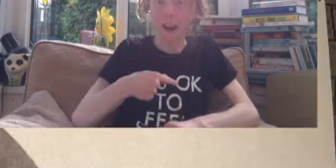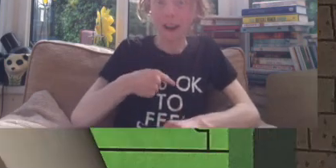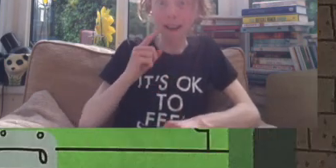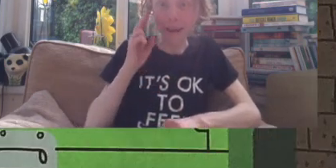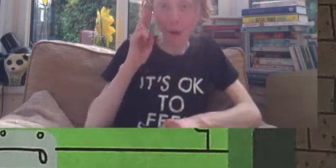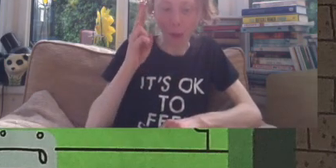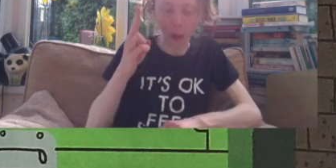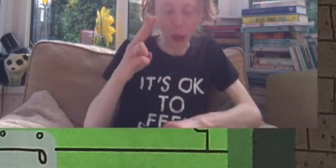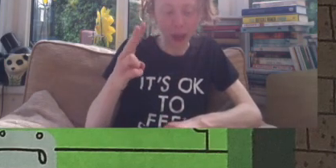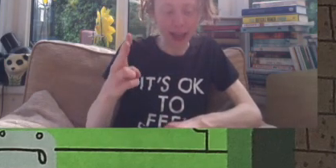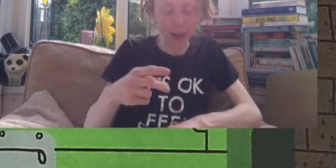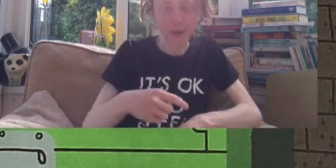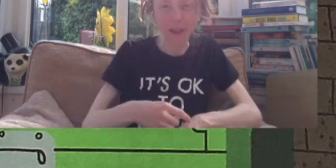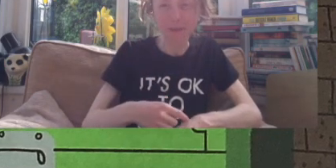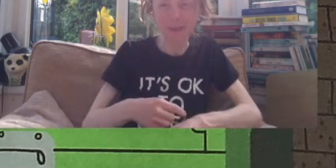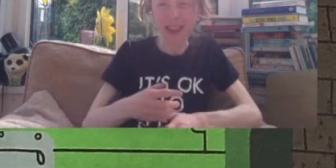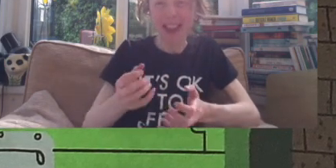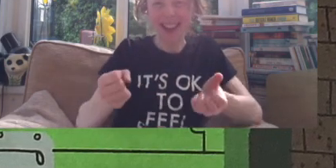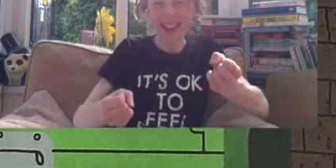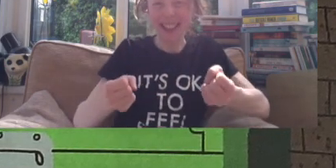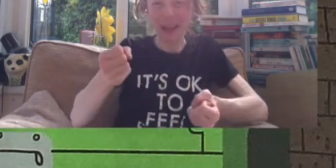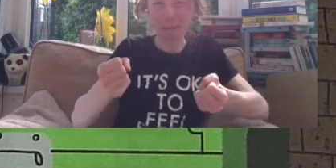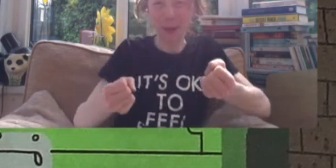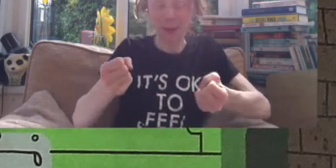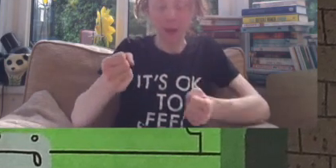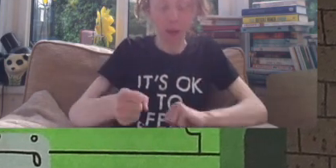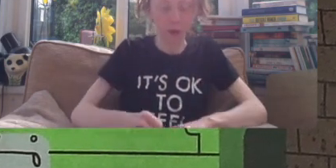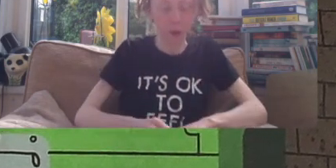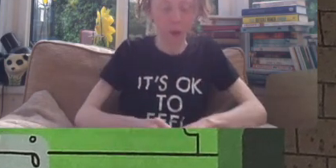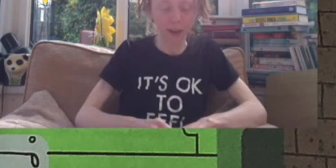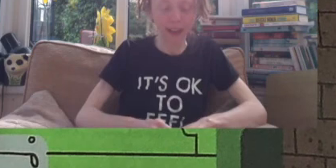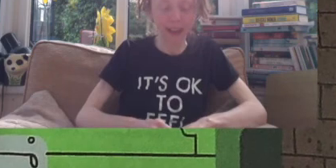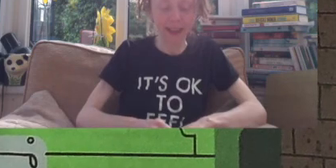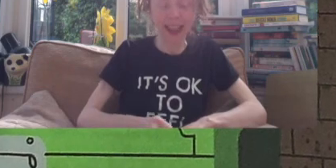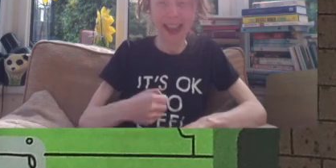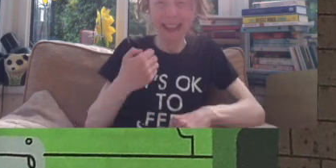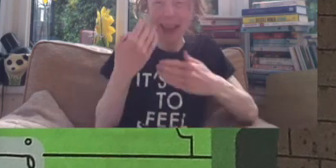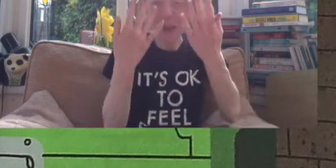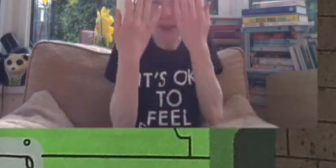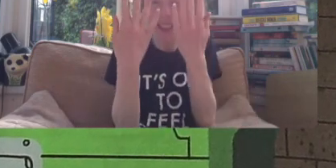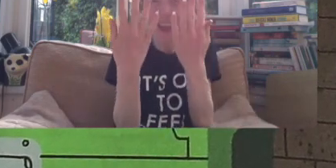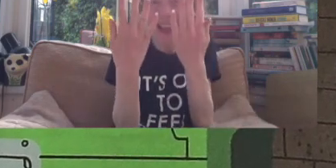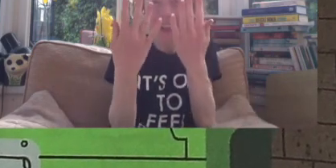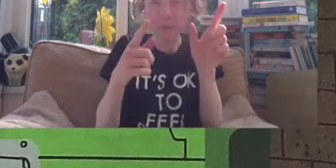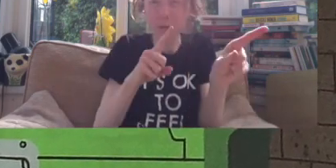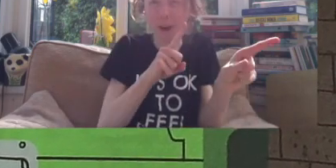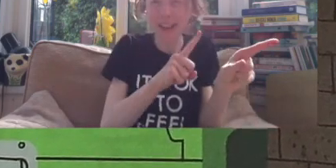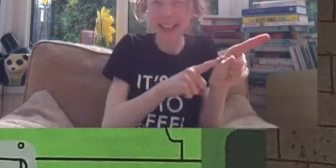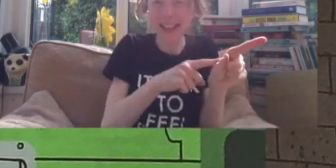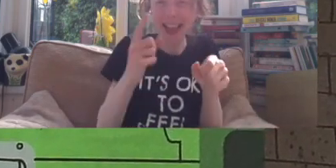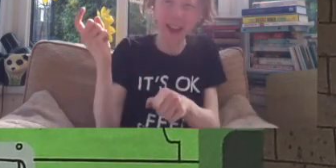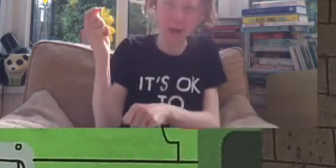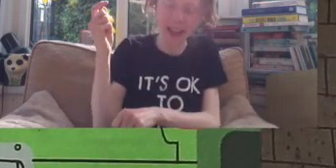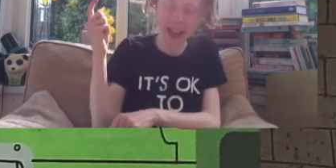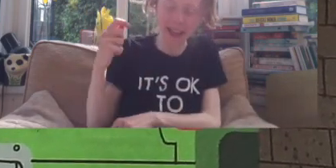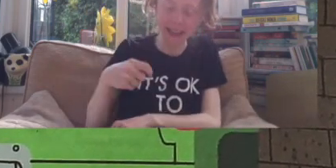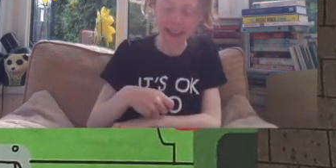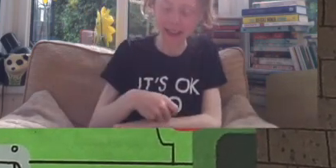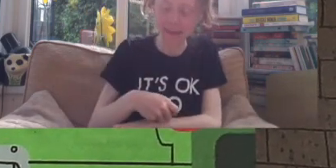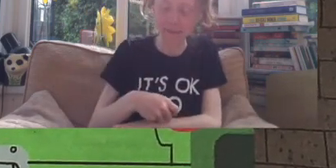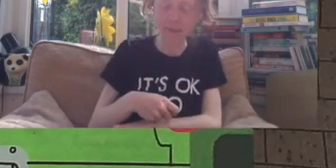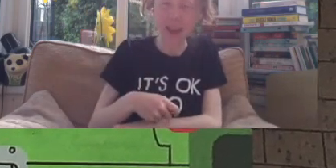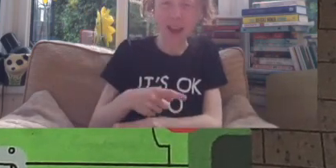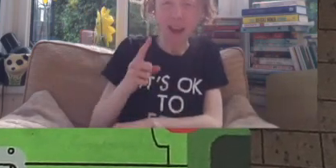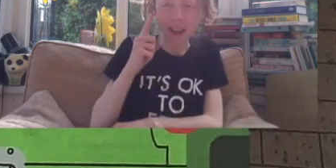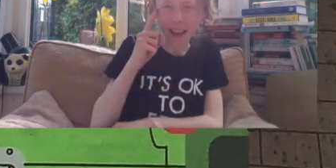school, I'm on the lookout. I see a bus full of tourists and count 10 bright yellow